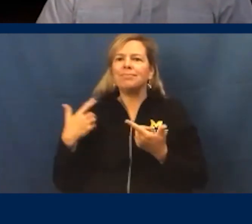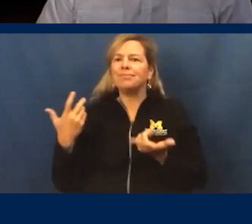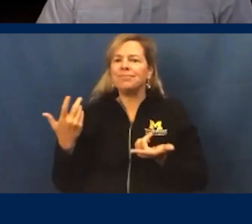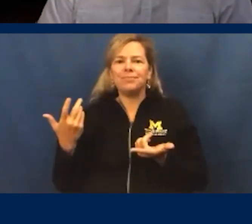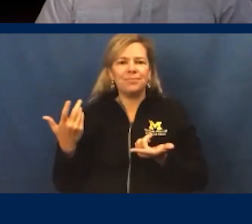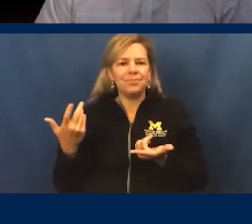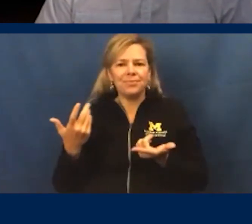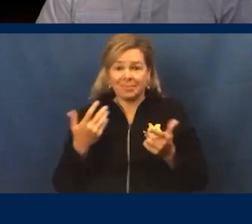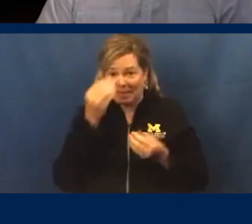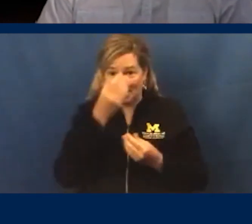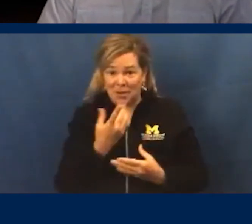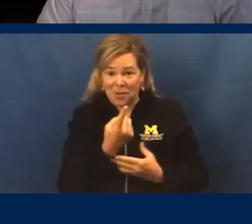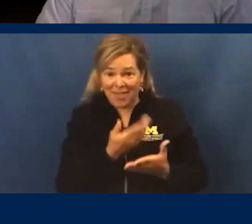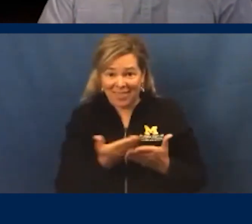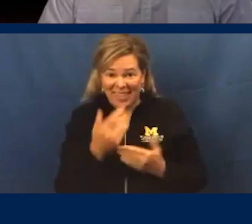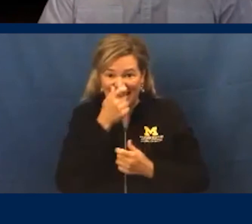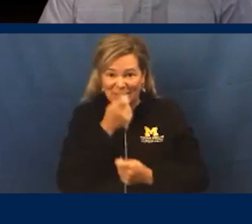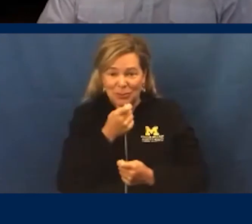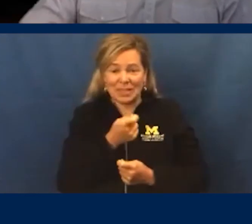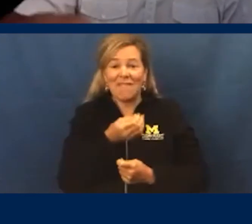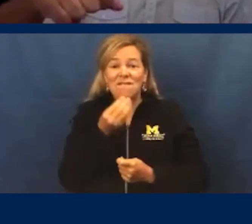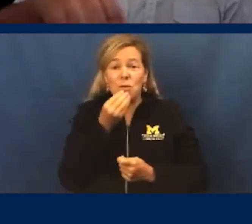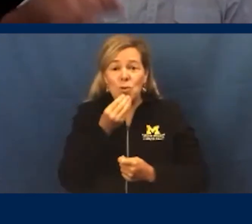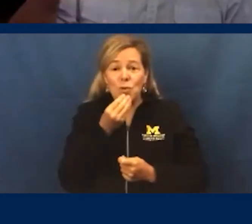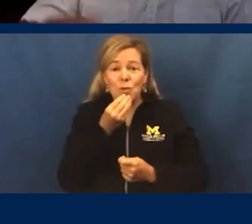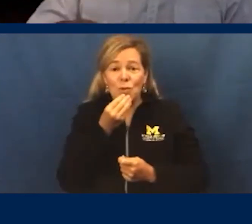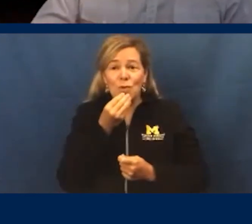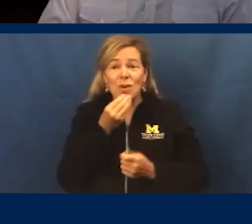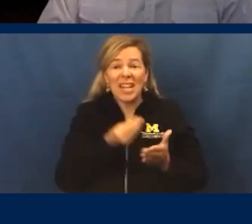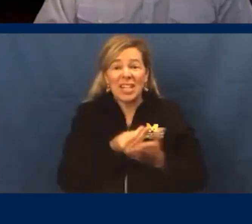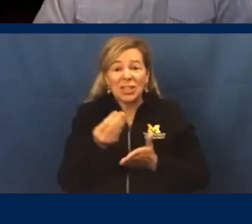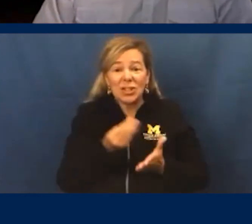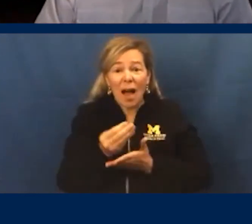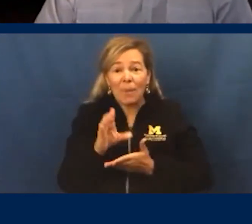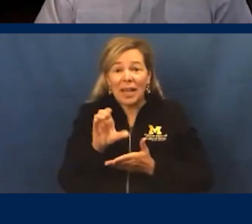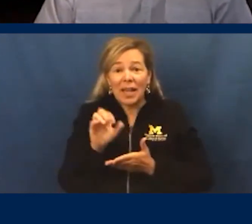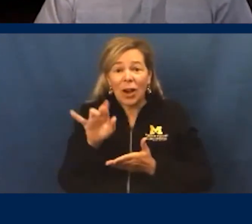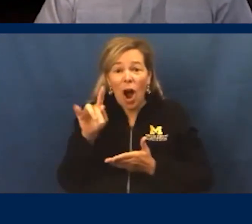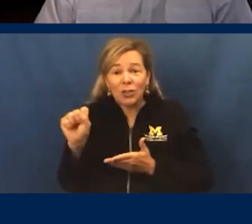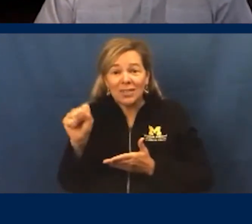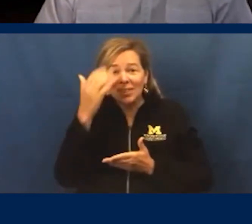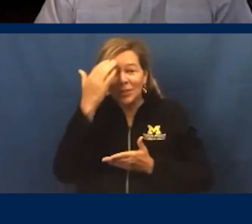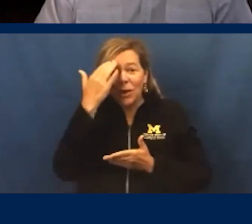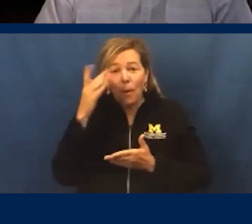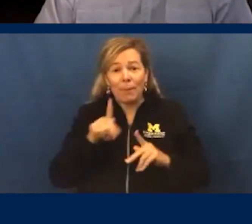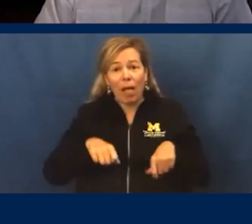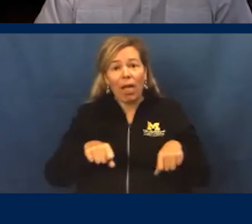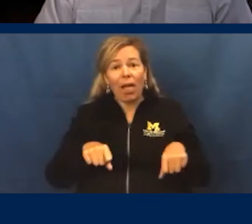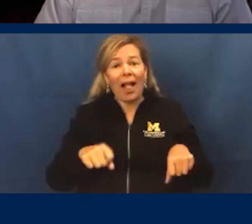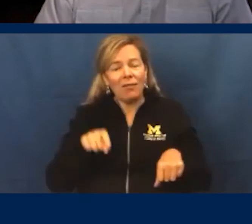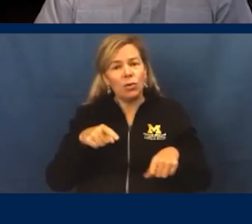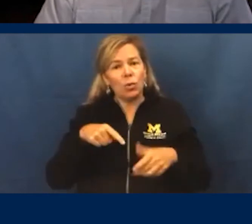Let me tell you one of the things that was interesting: food, shopping carts, because people have to walk to buy